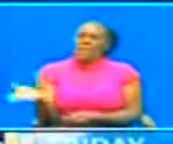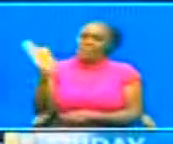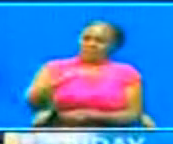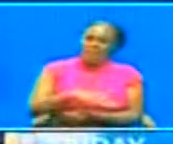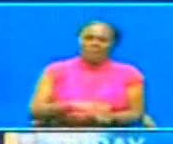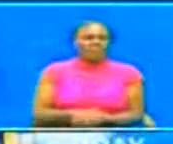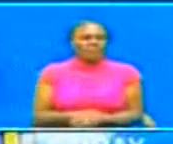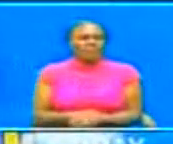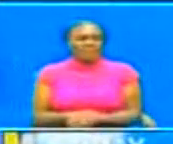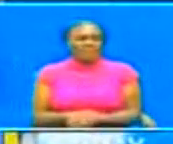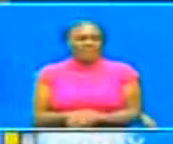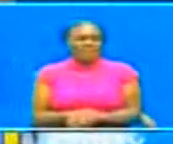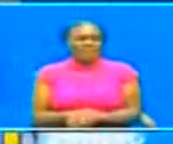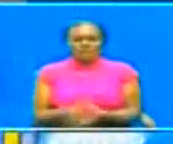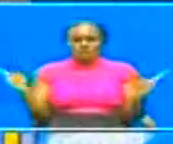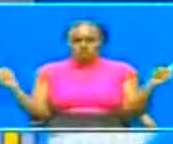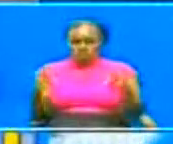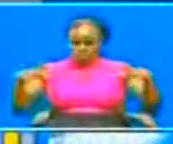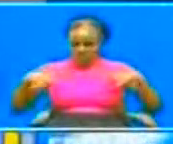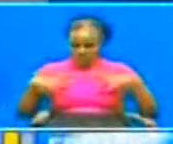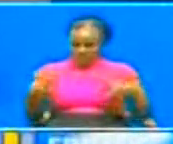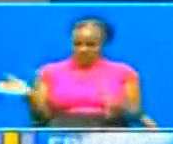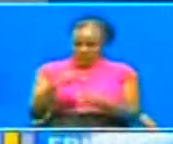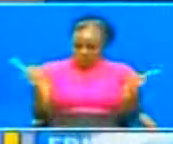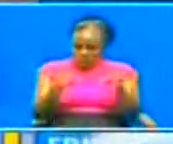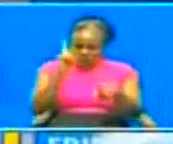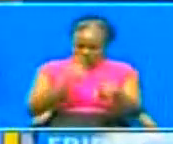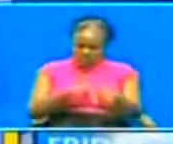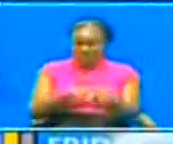much. All right, don't leave thank just you. Yet. Let's thank take you. A break. Thank we'll you. Be back shortly with the day's business.